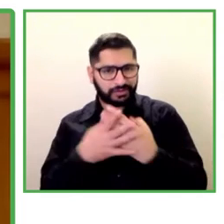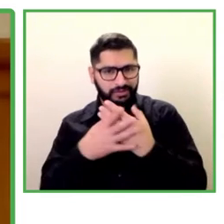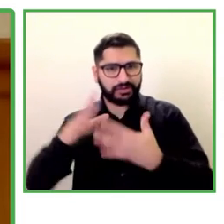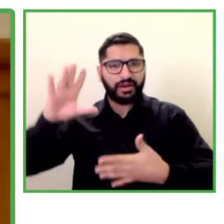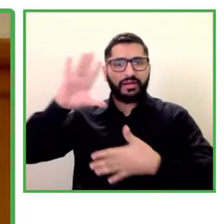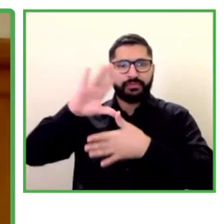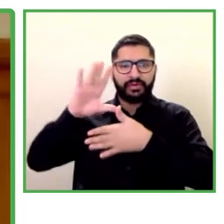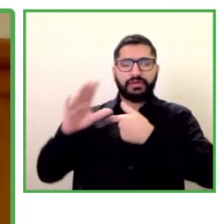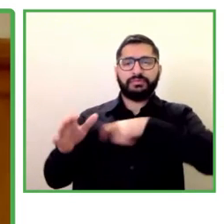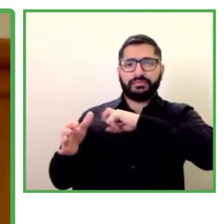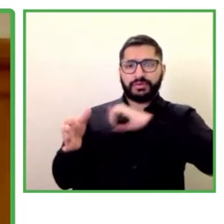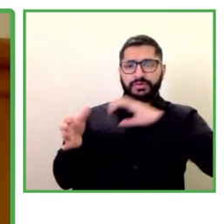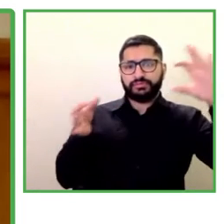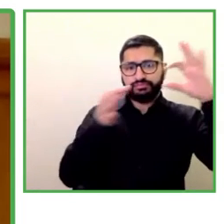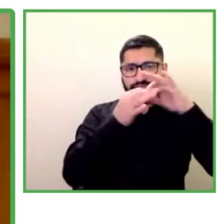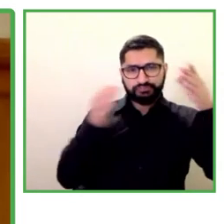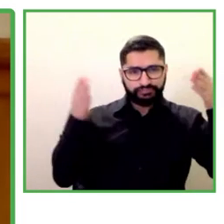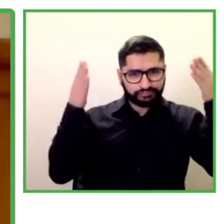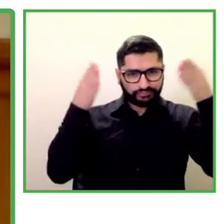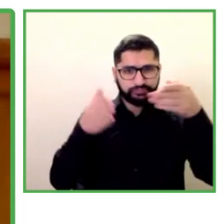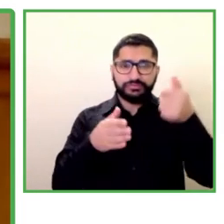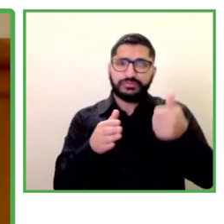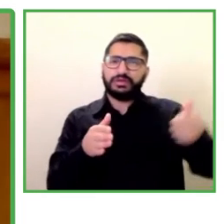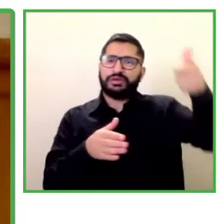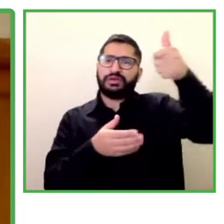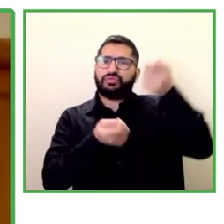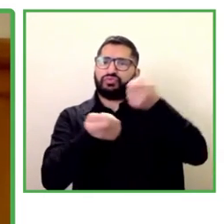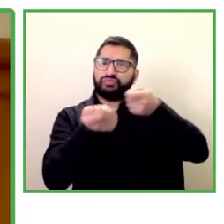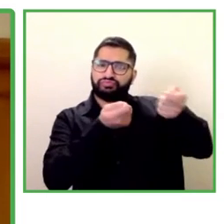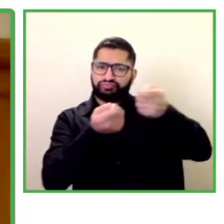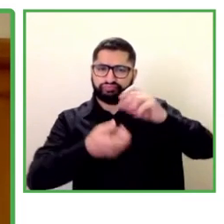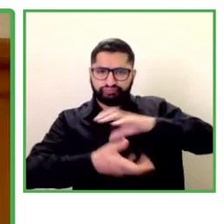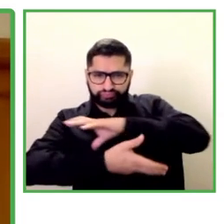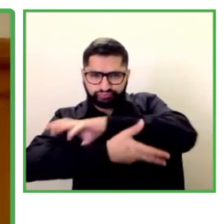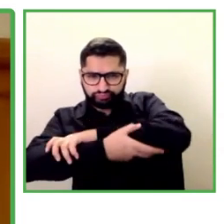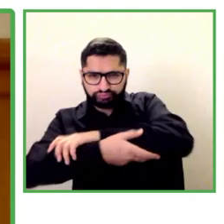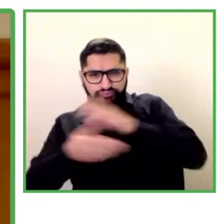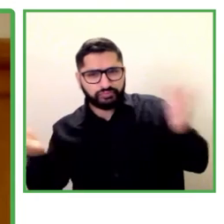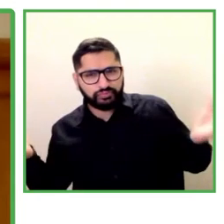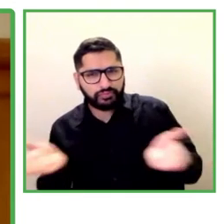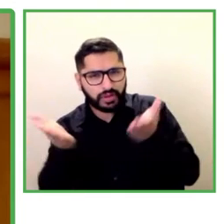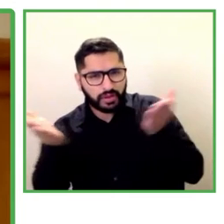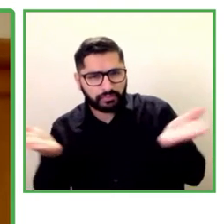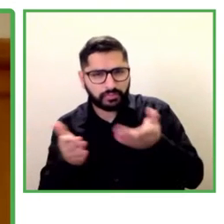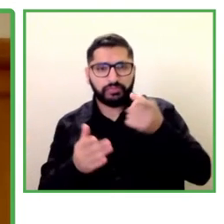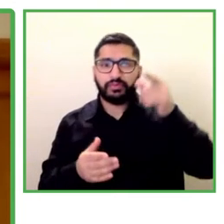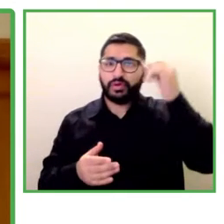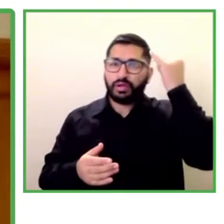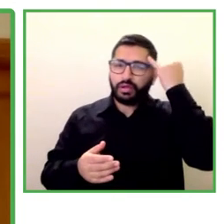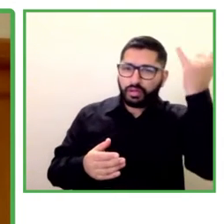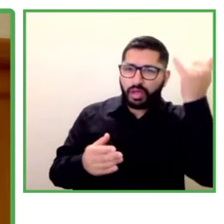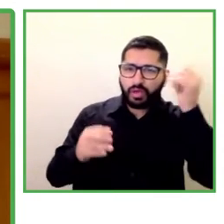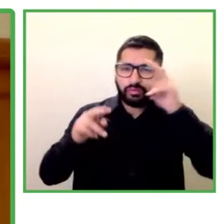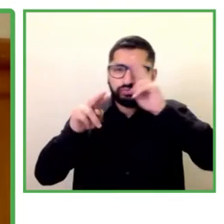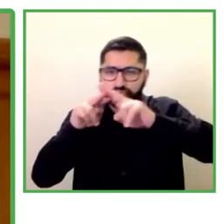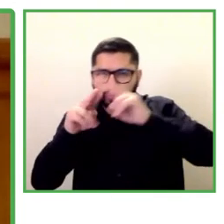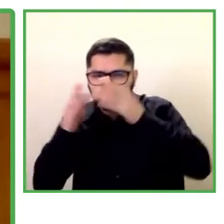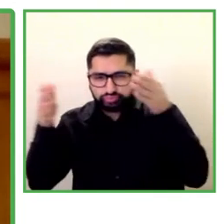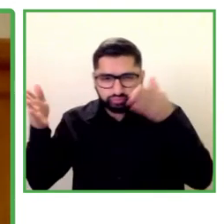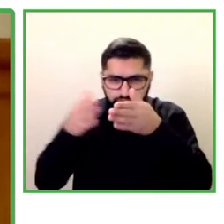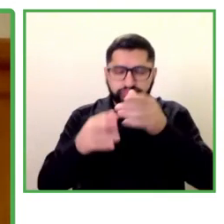I said before, he is in charge of the Éntrale initiative from Mexico. It's an initiative that wants to include people with